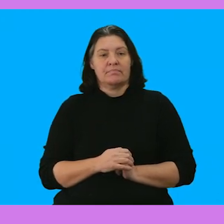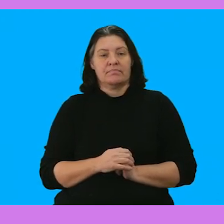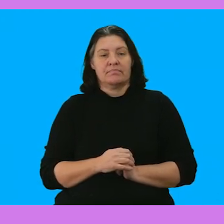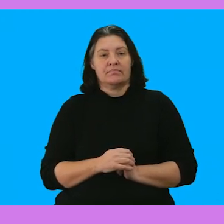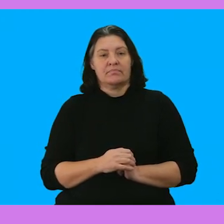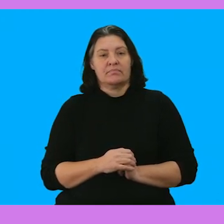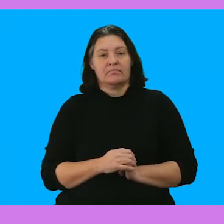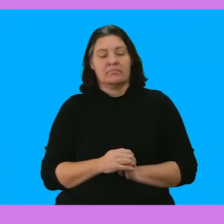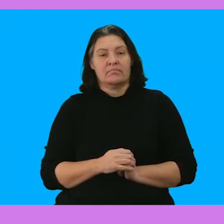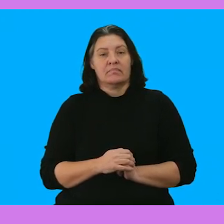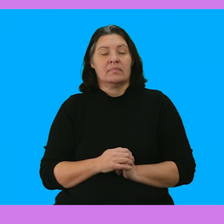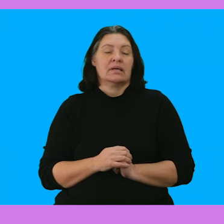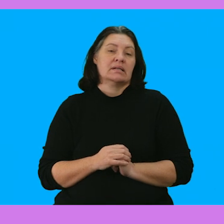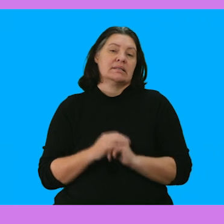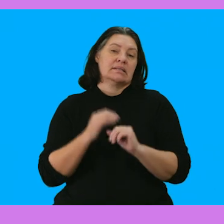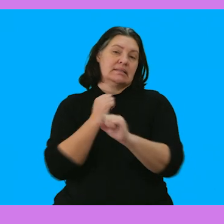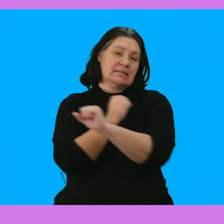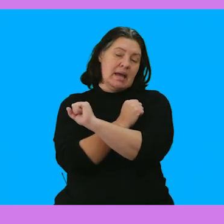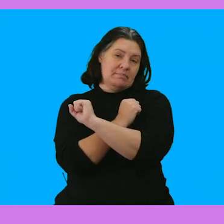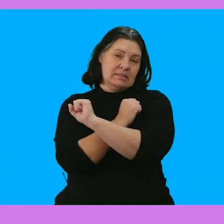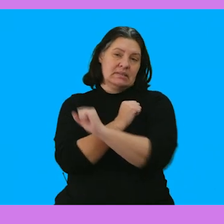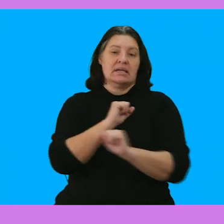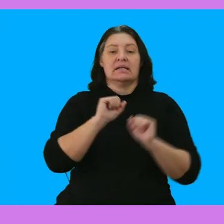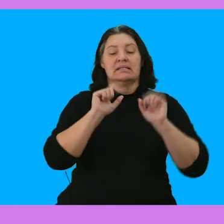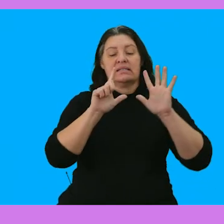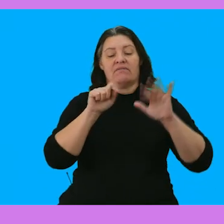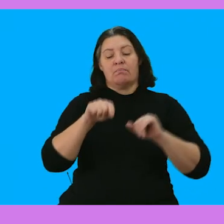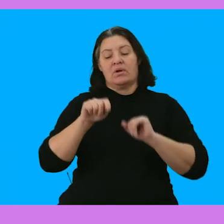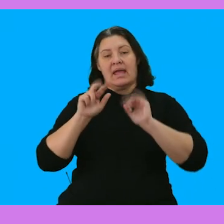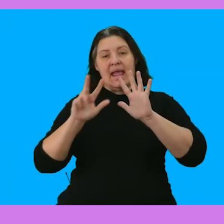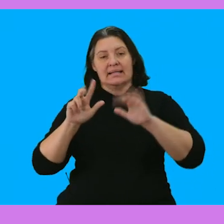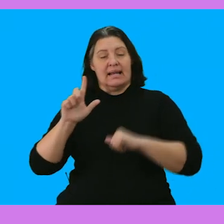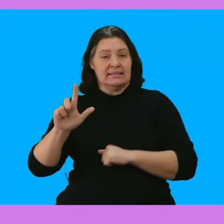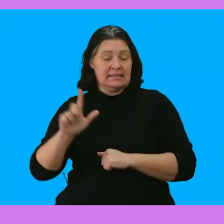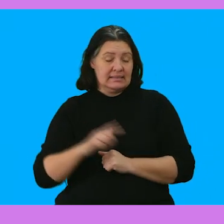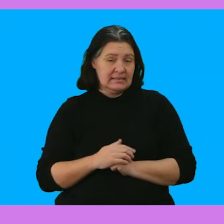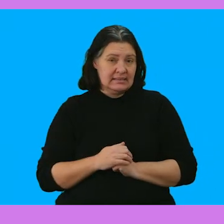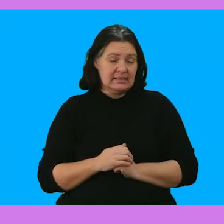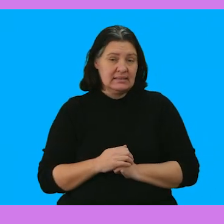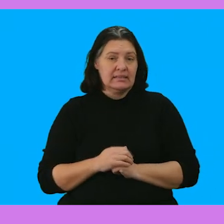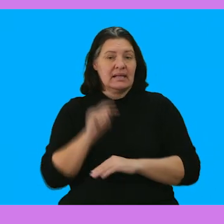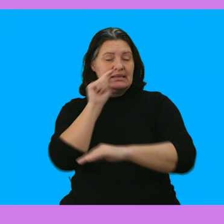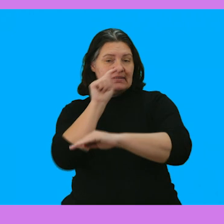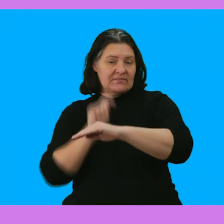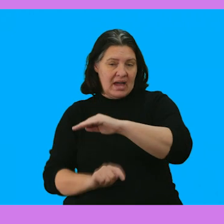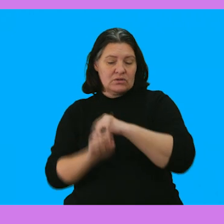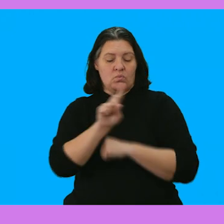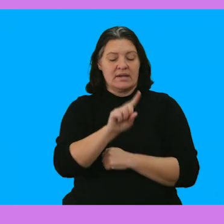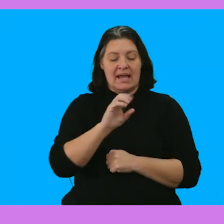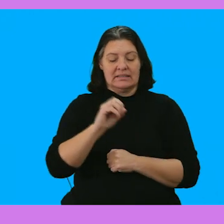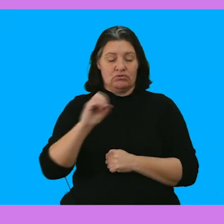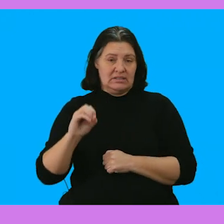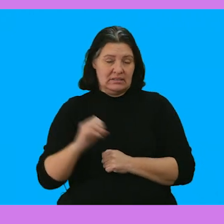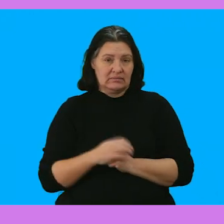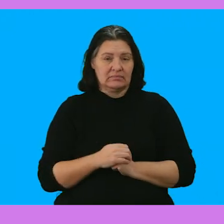kilometers and I multiply it by 7.8 liters and I'll divide that by